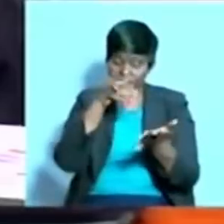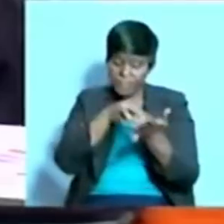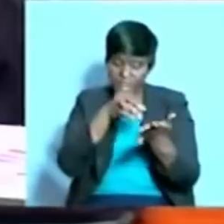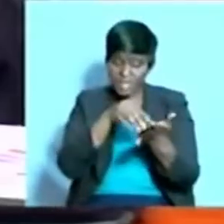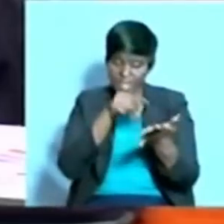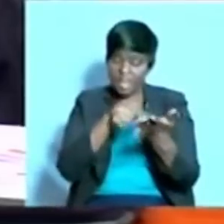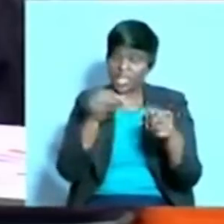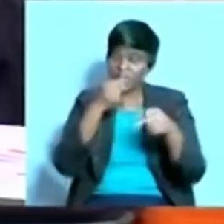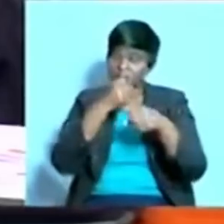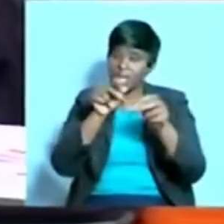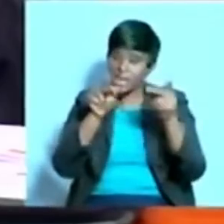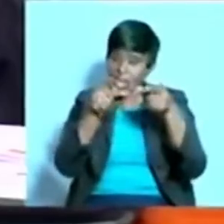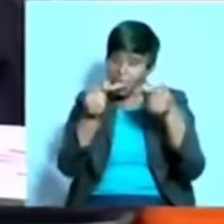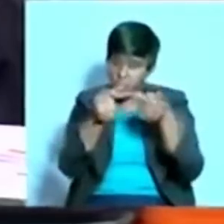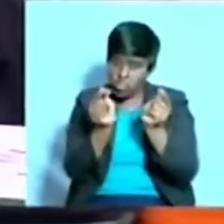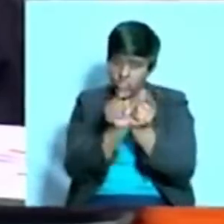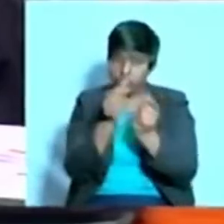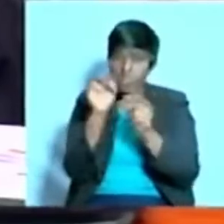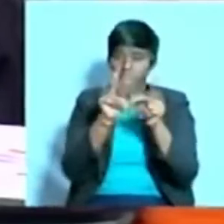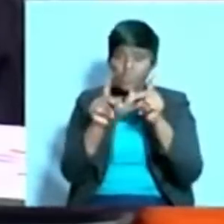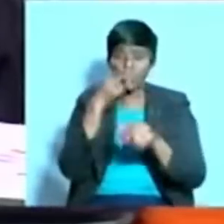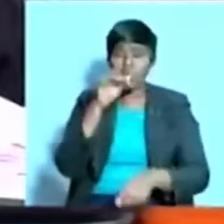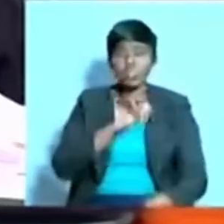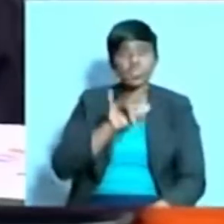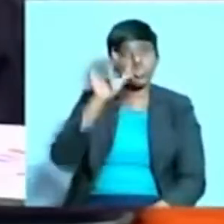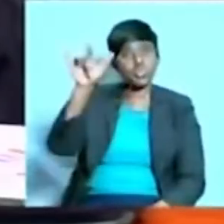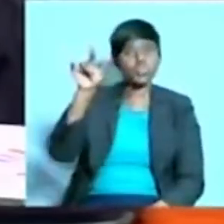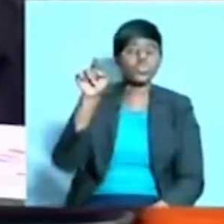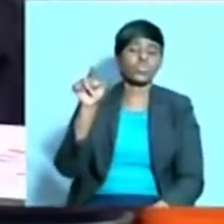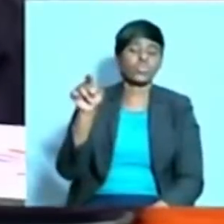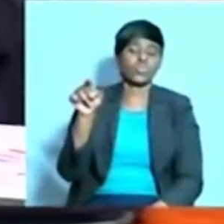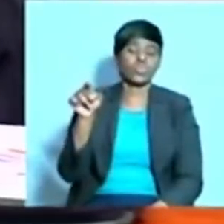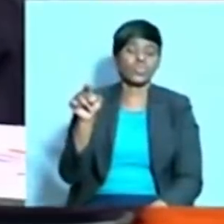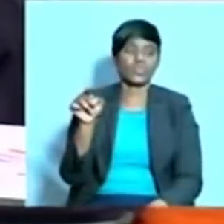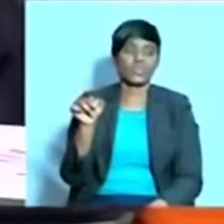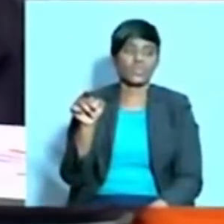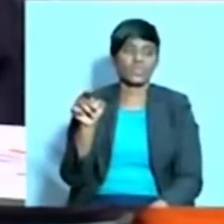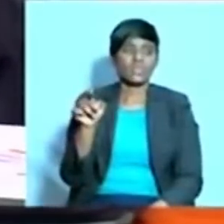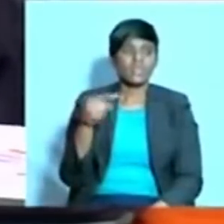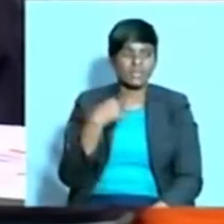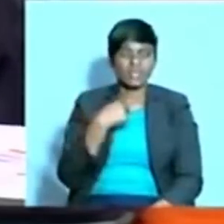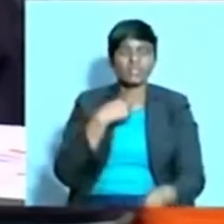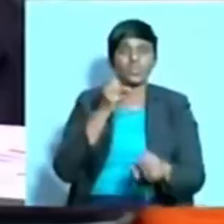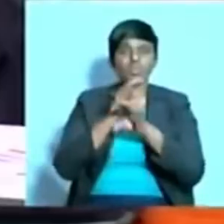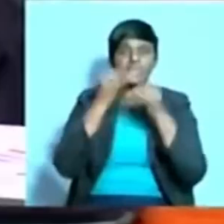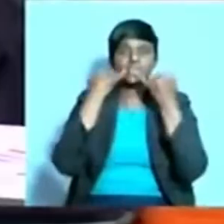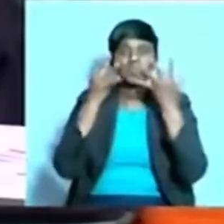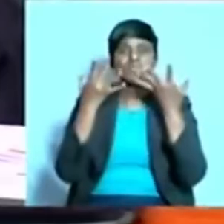the composition of the delegation. And I've already ruled.